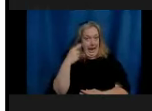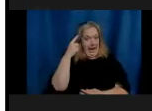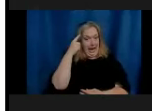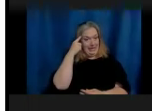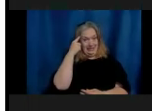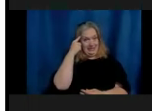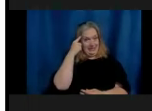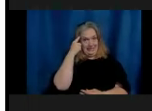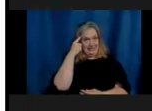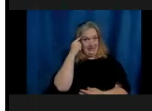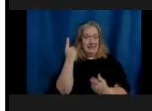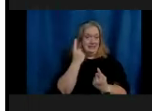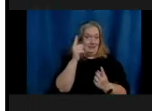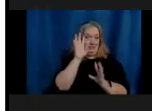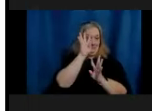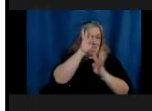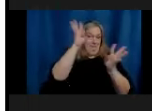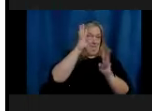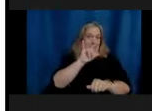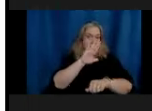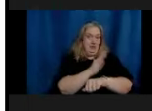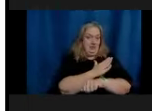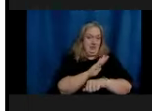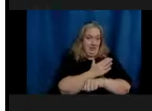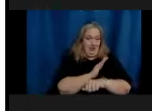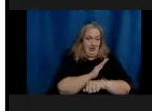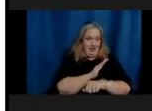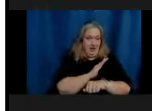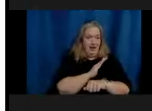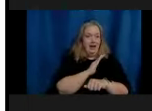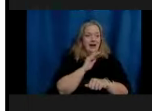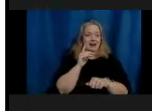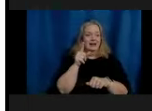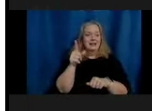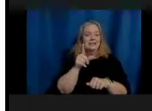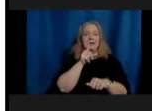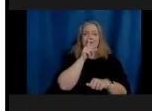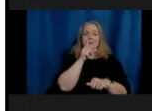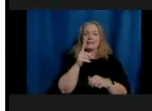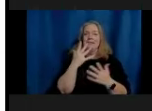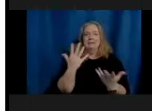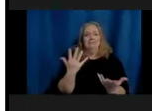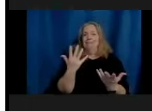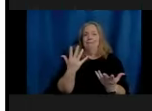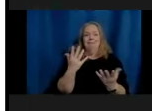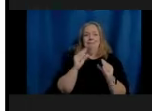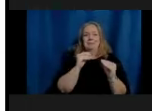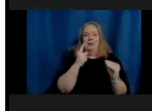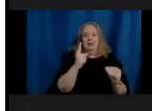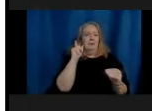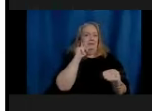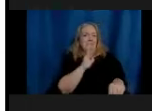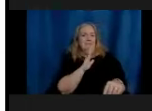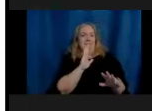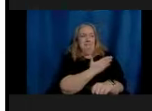since someone made these, except for the Great Big Baked Potato. There is one lone YouTube video of two sweet ladies singing that,